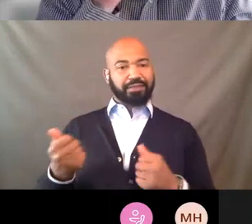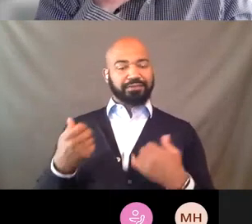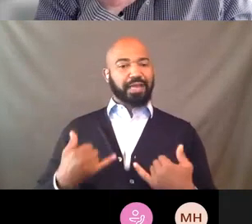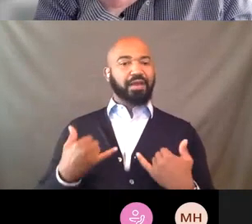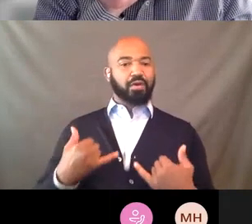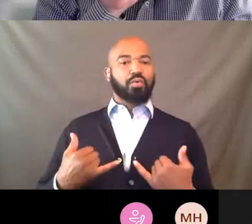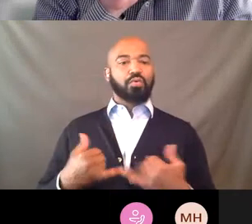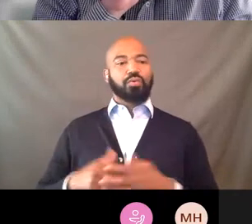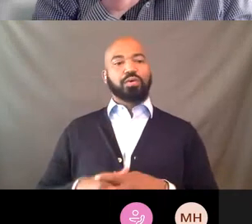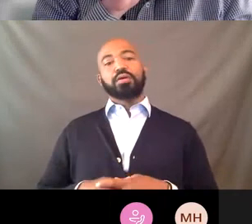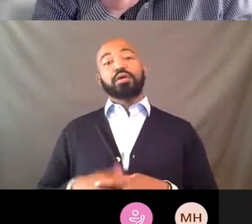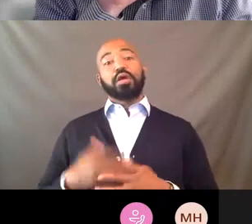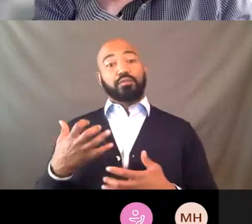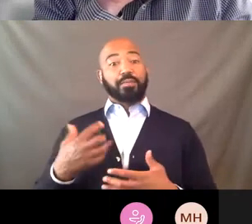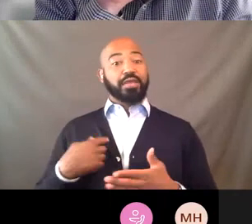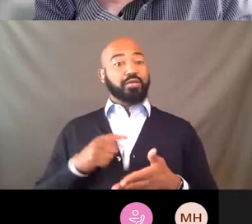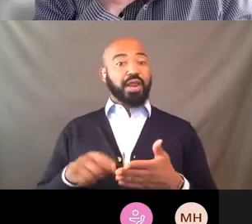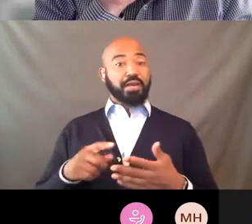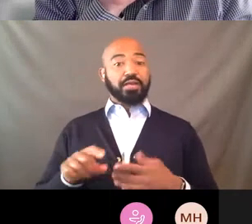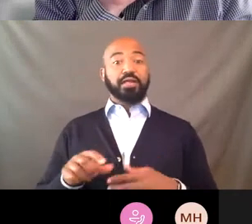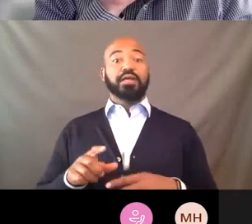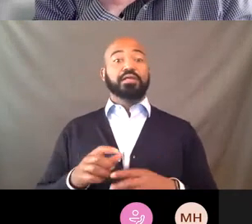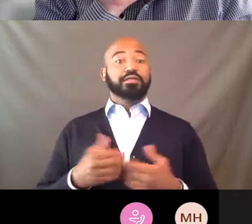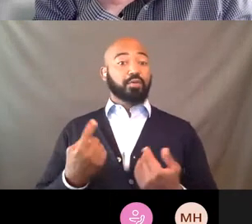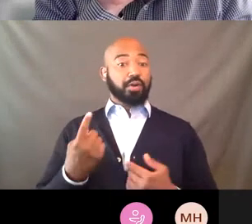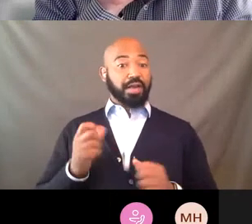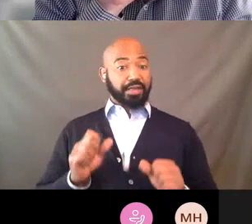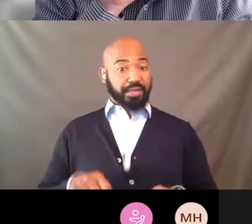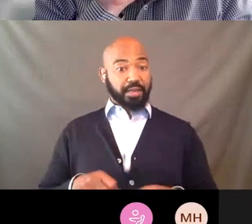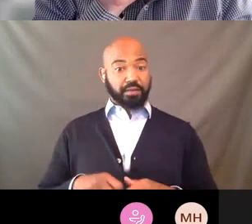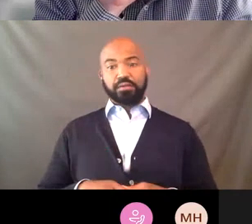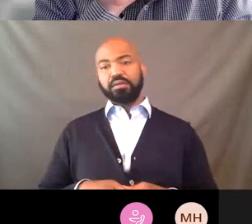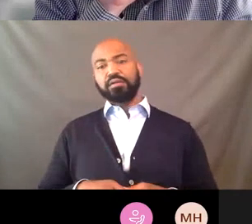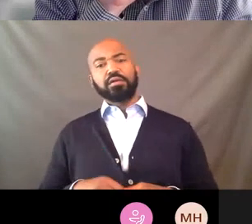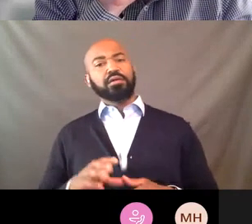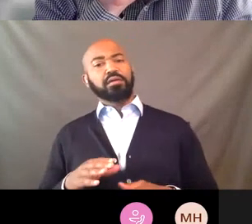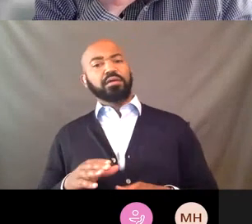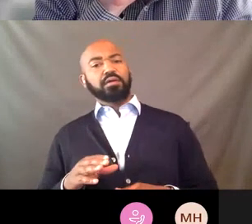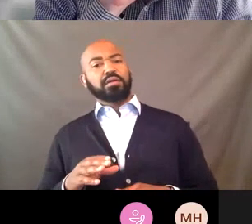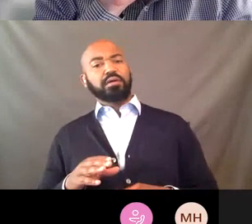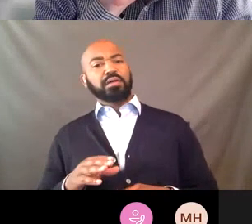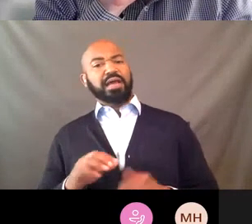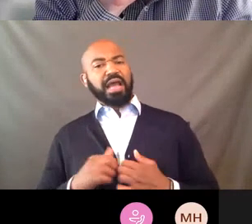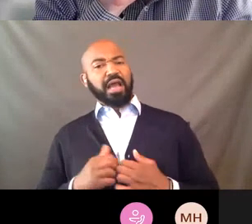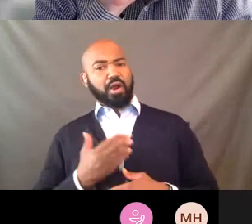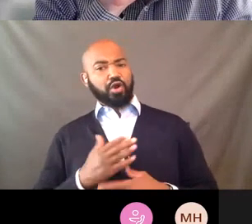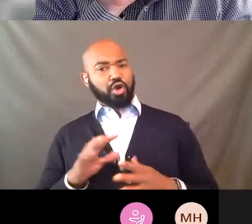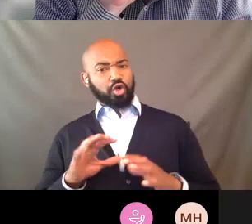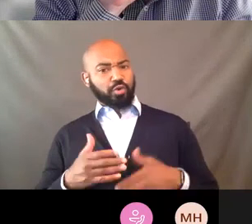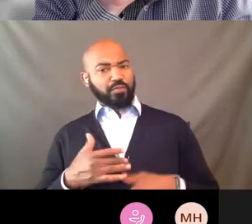If you want me to write a separate one, I can. What's that? How does our group feel about that? Yeah.